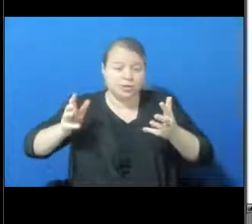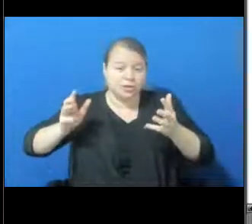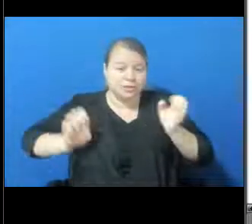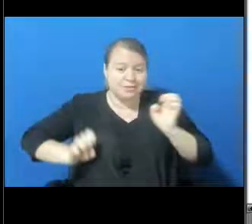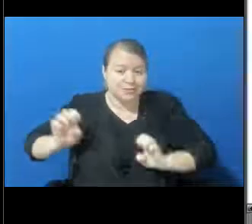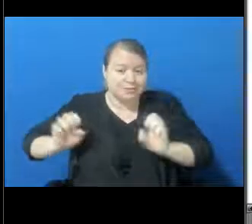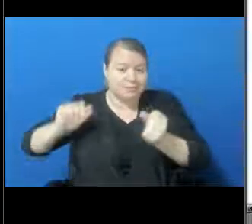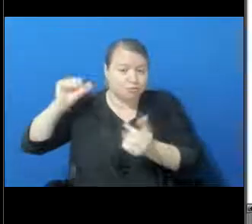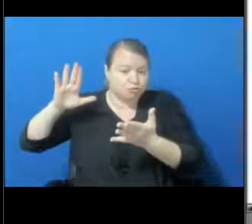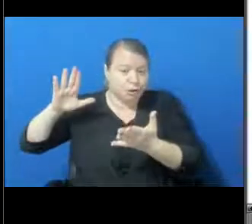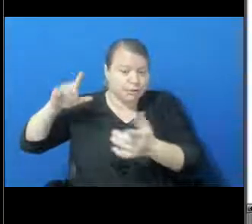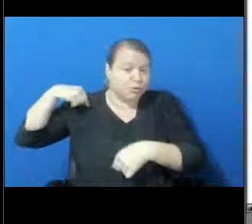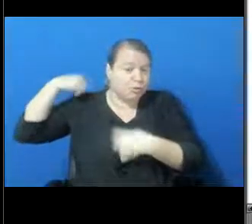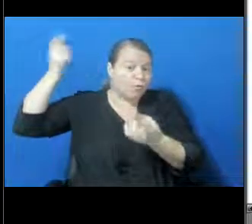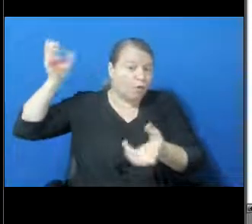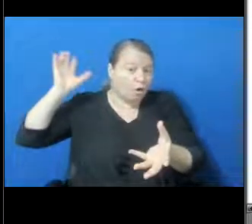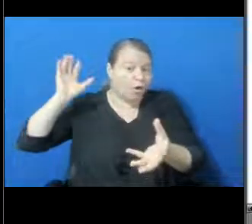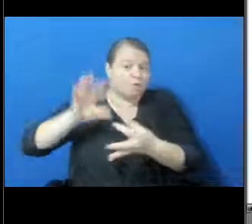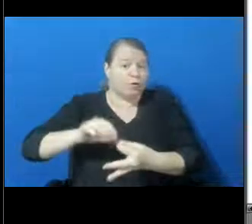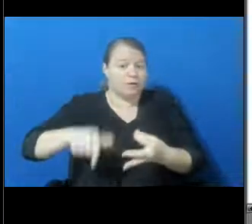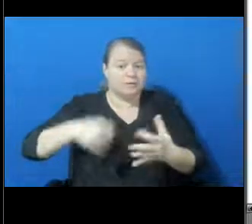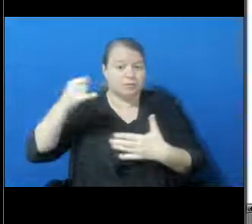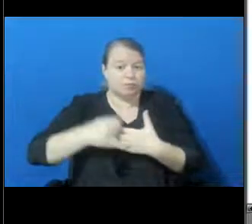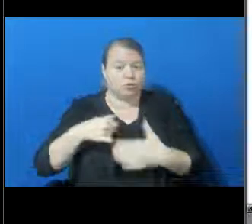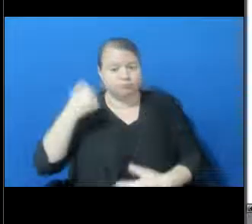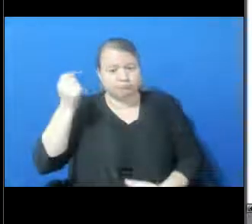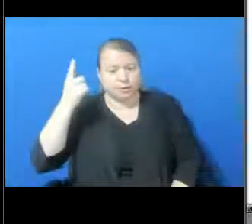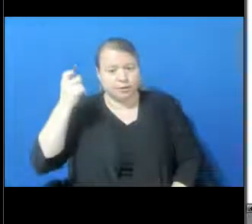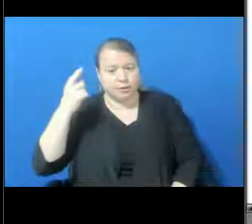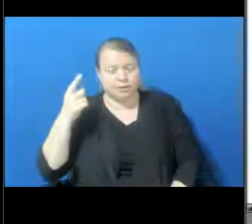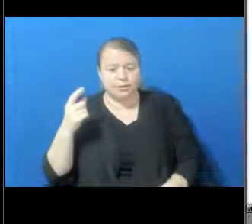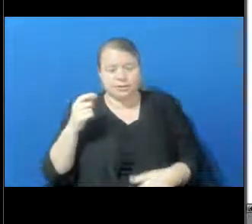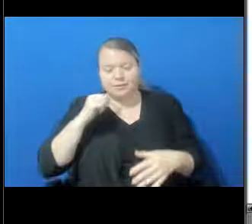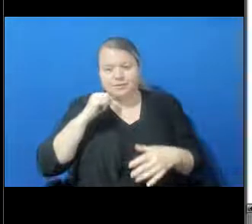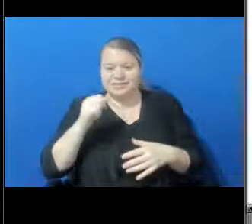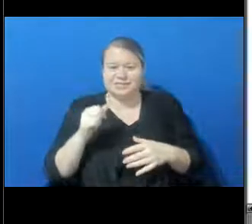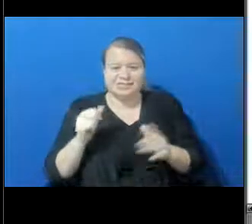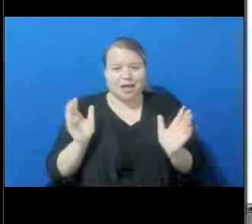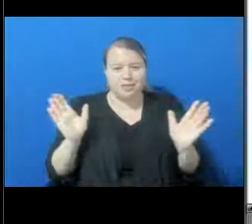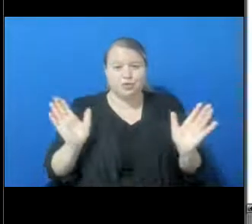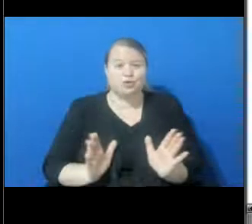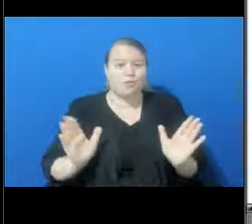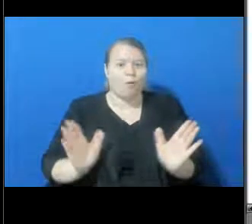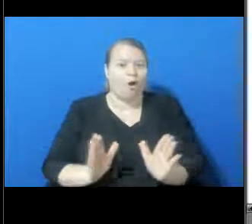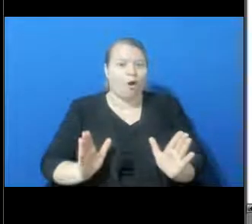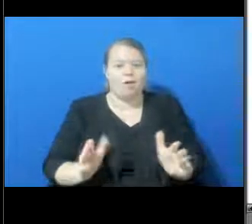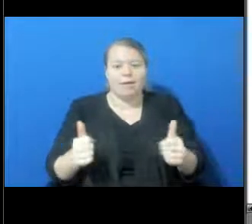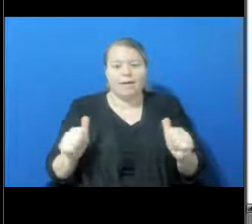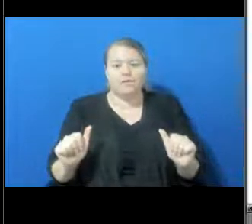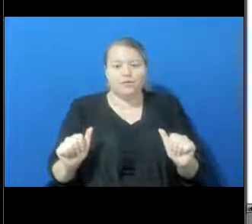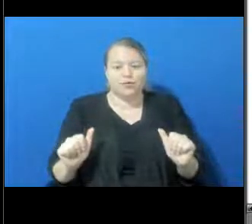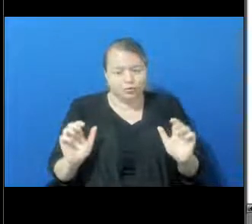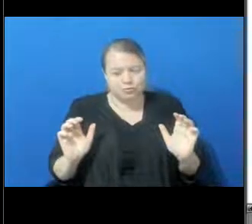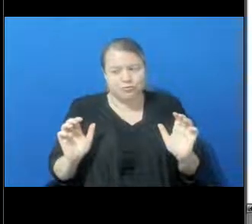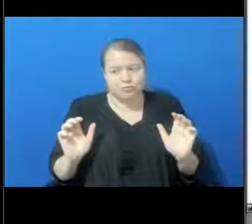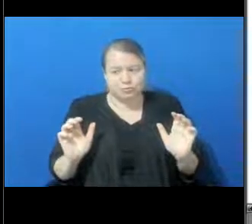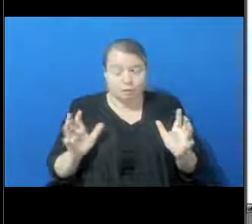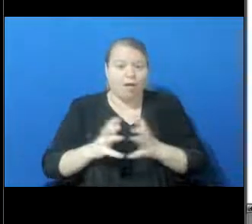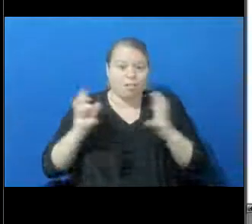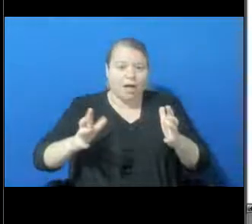to this project. I understand this is a no small effort, and a lot